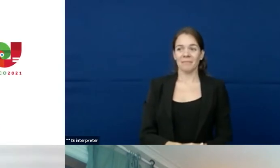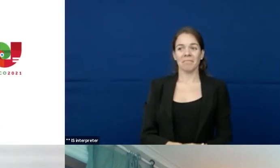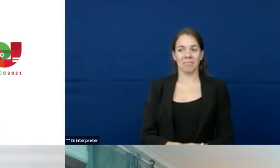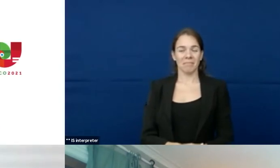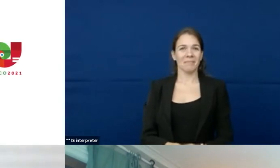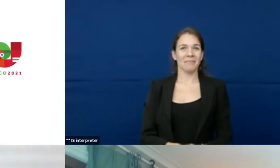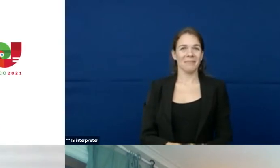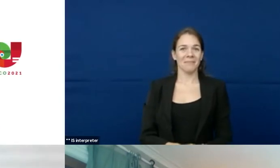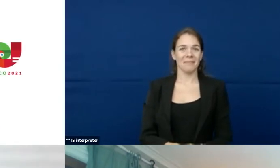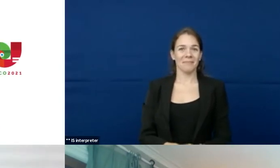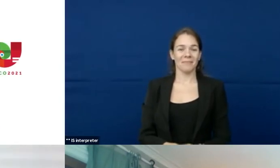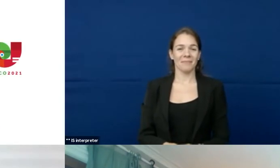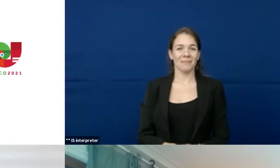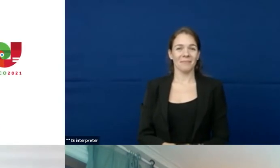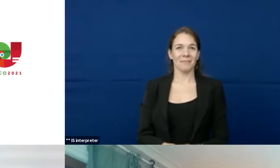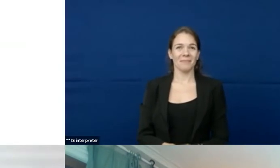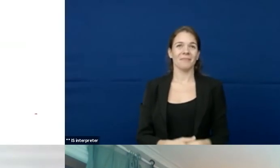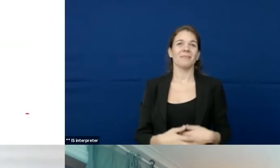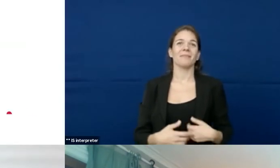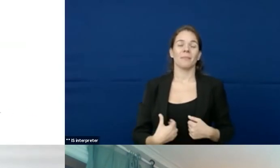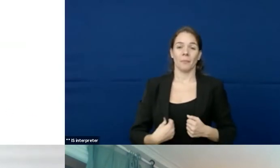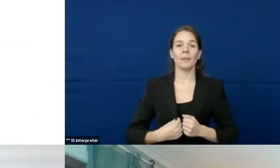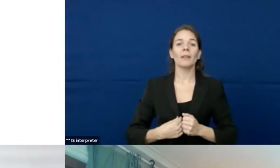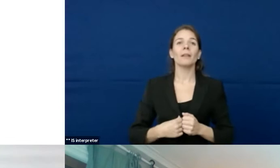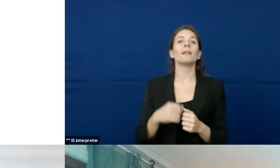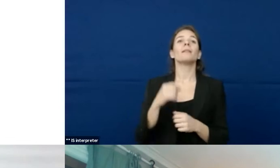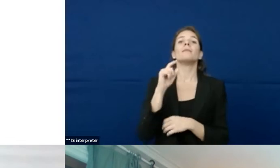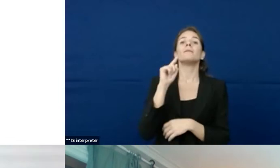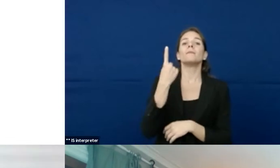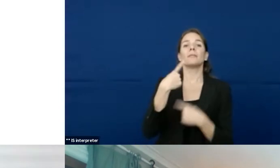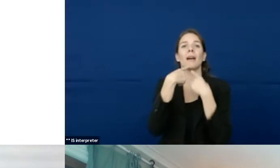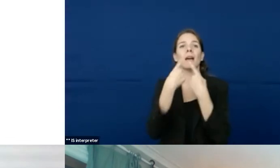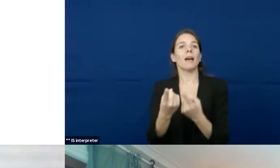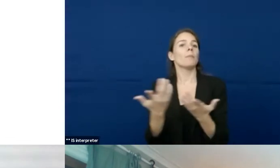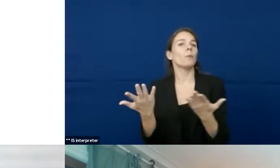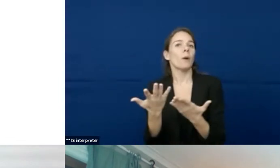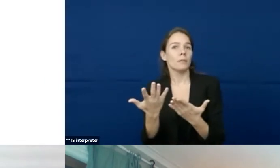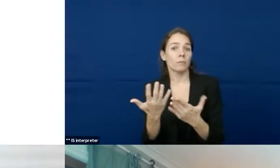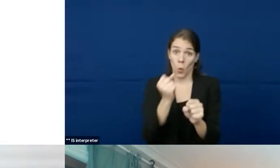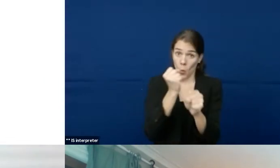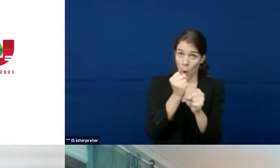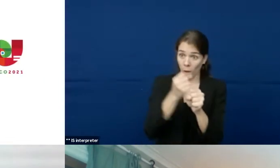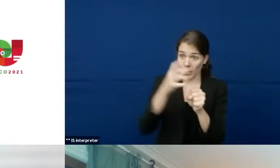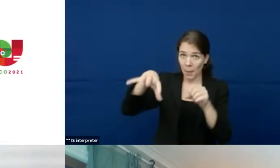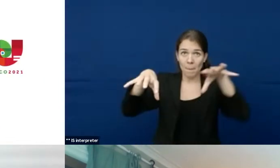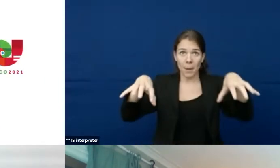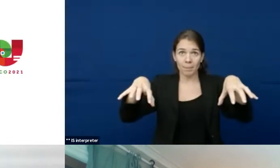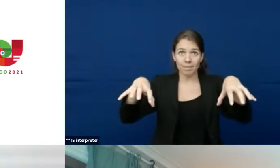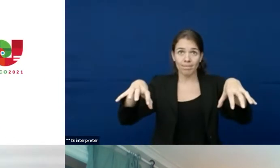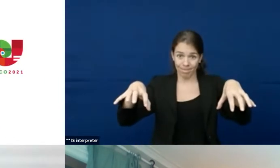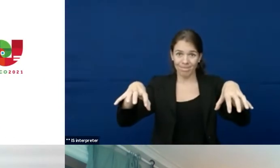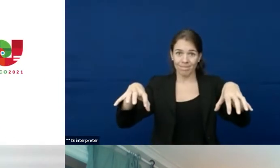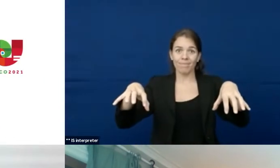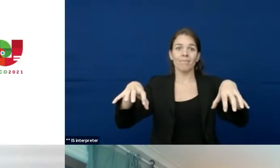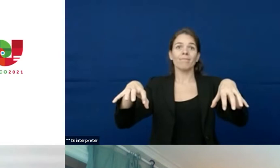across sectors in implementing combined strategies. Of course, we heard from Nicolette Naylor how important it is in order